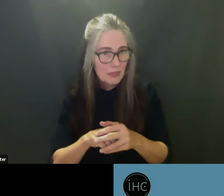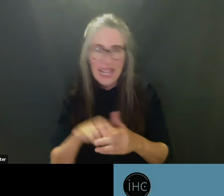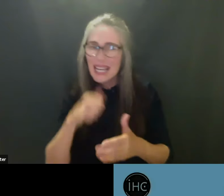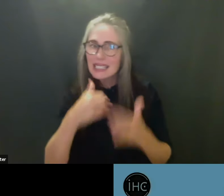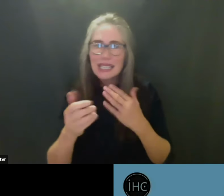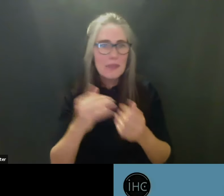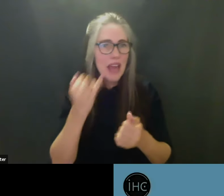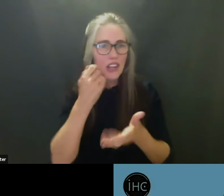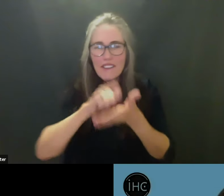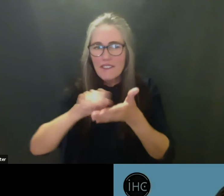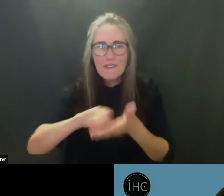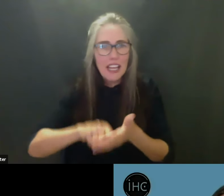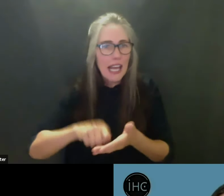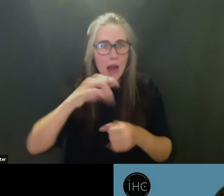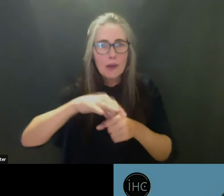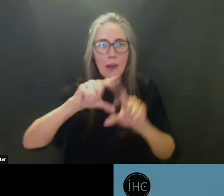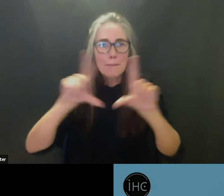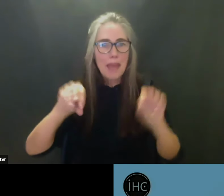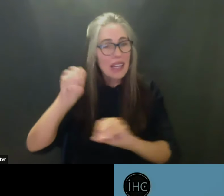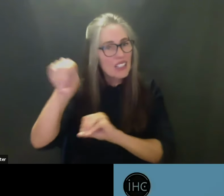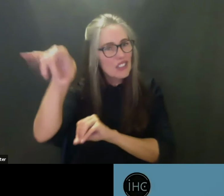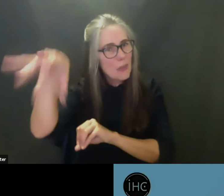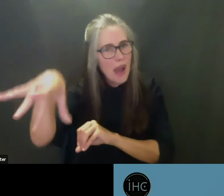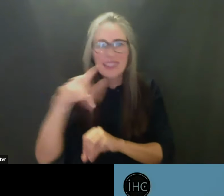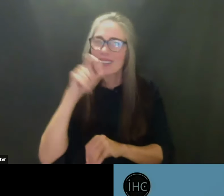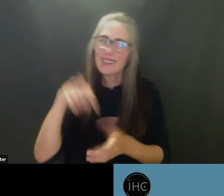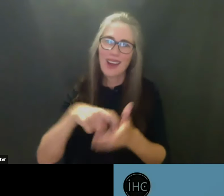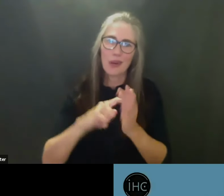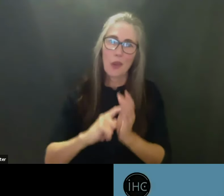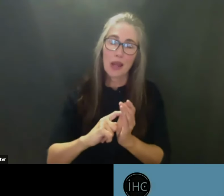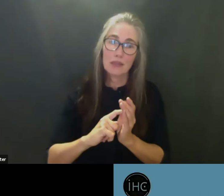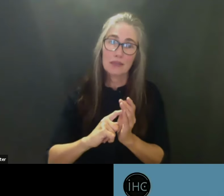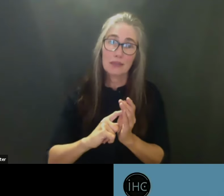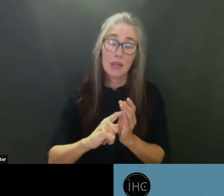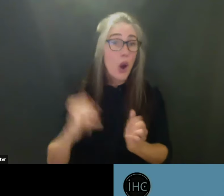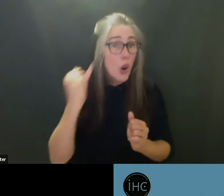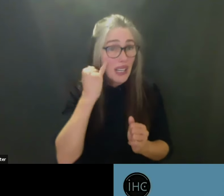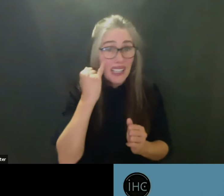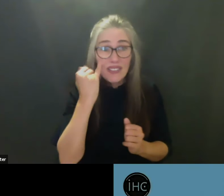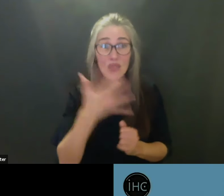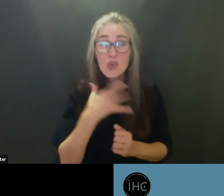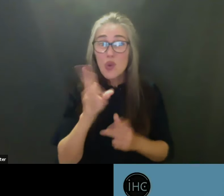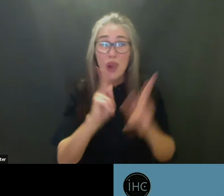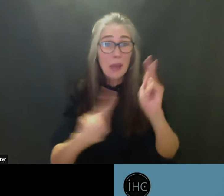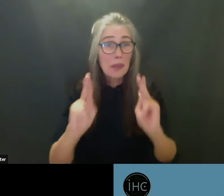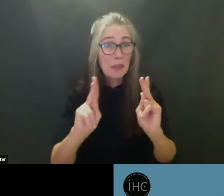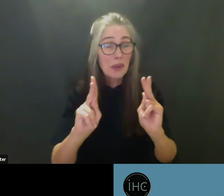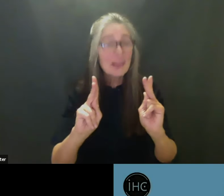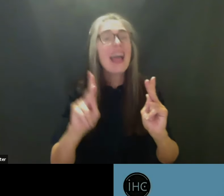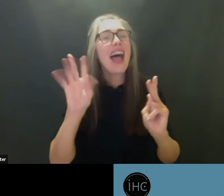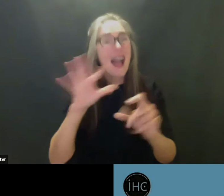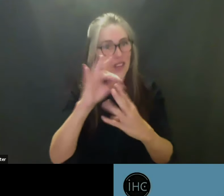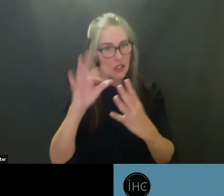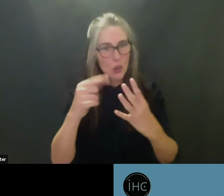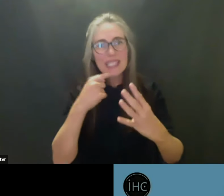So what I'm interested in is participation. And if people have an anti-system view, if they think these choices are